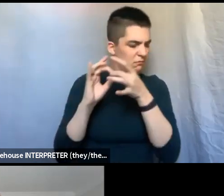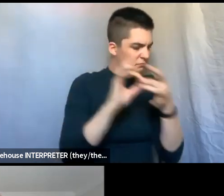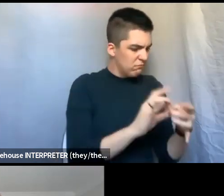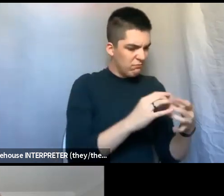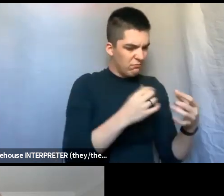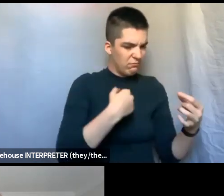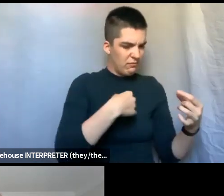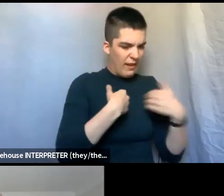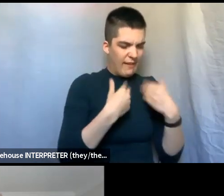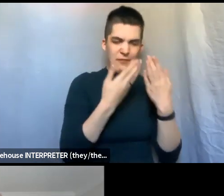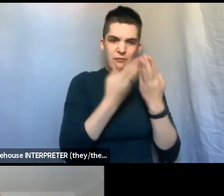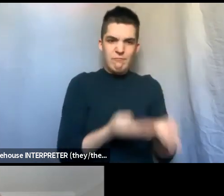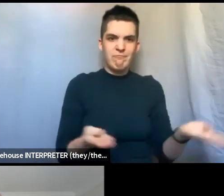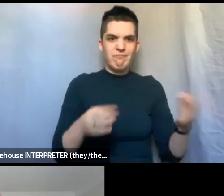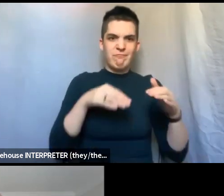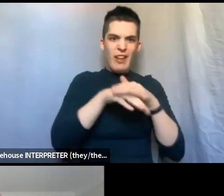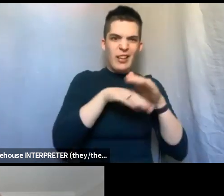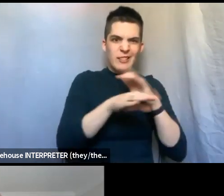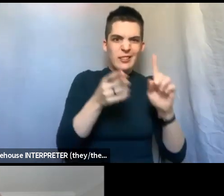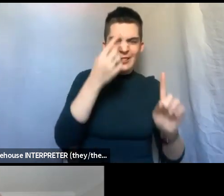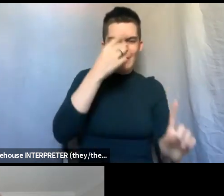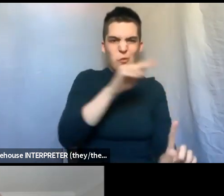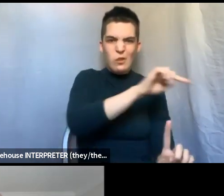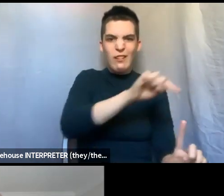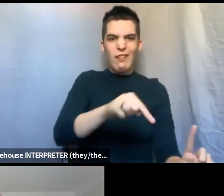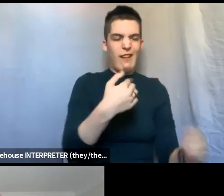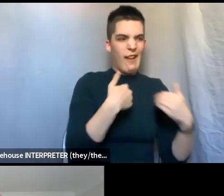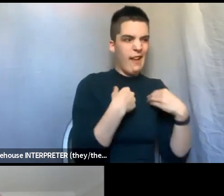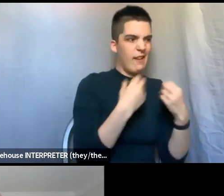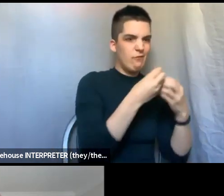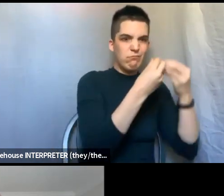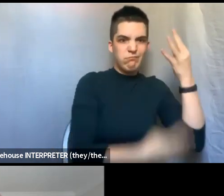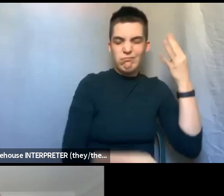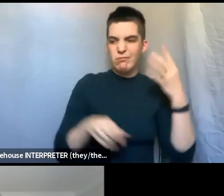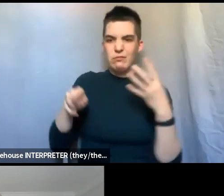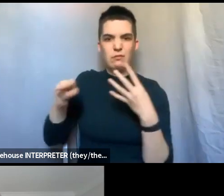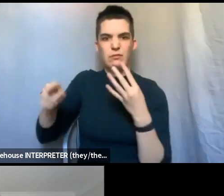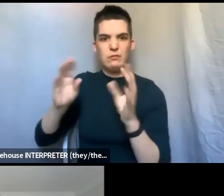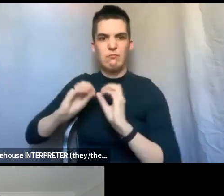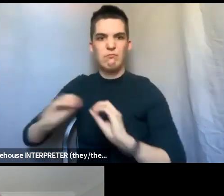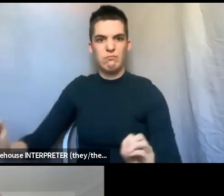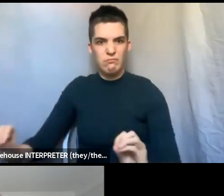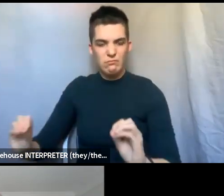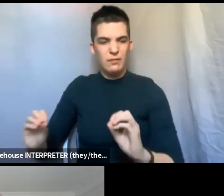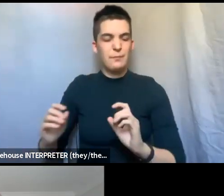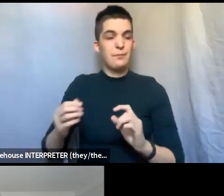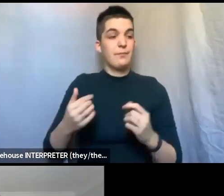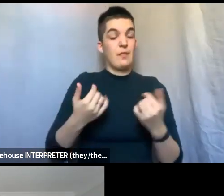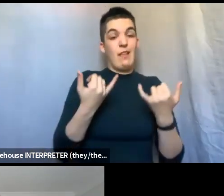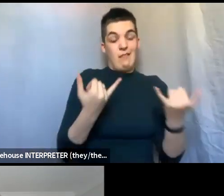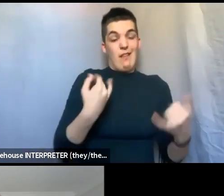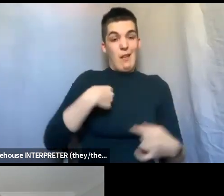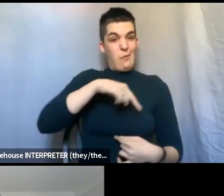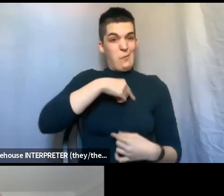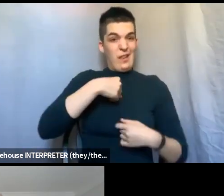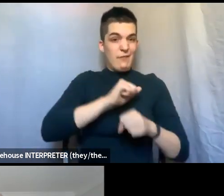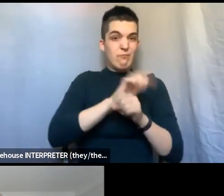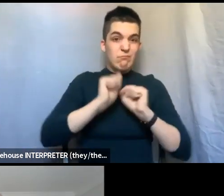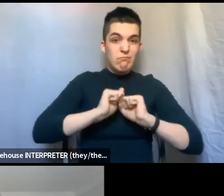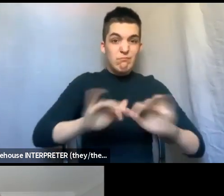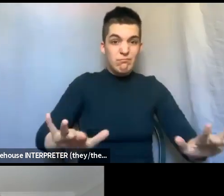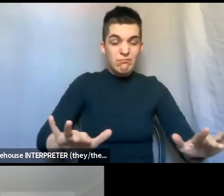support. That's the kind of things people got people through when they got through. Now we have a pandemic of COVID, but